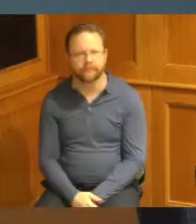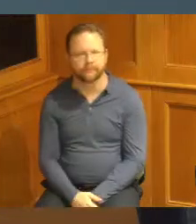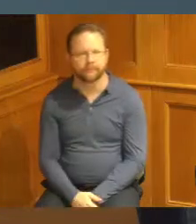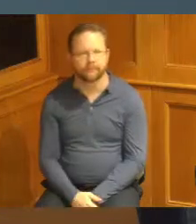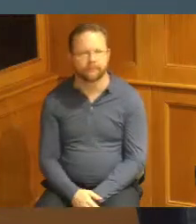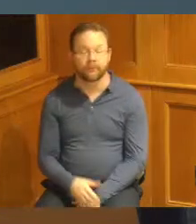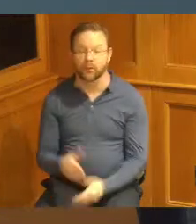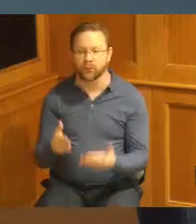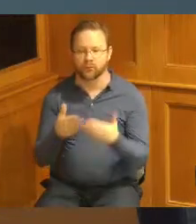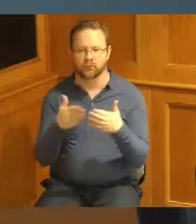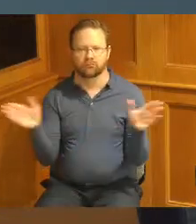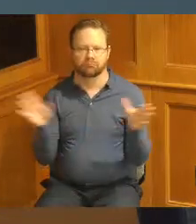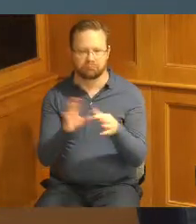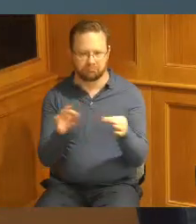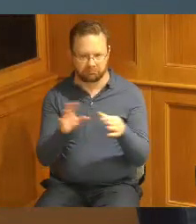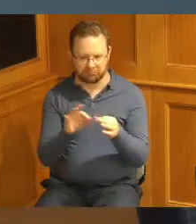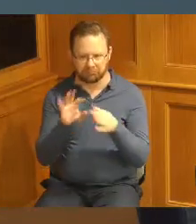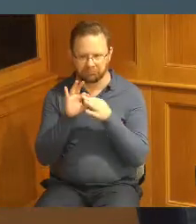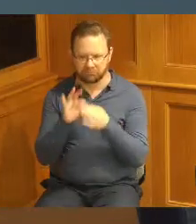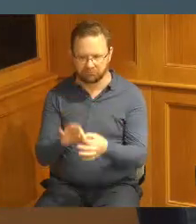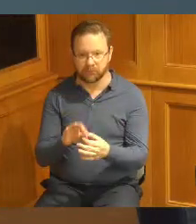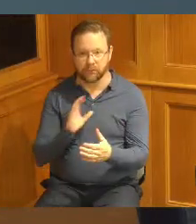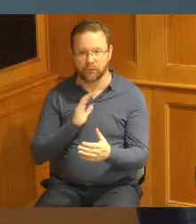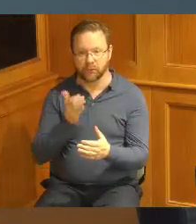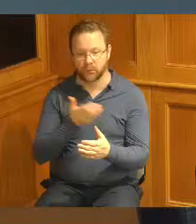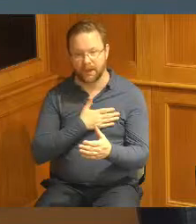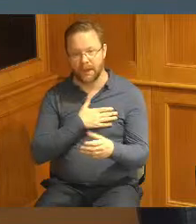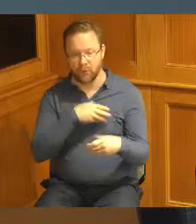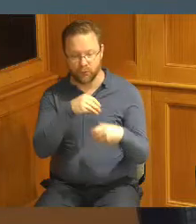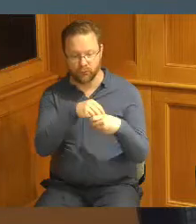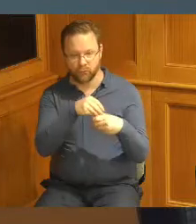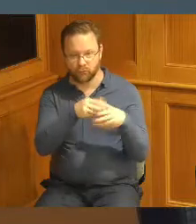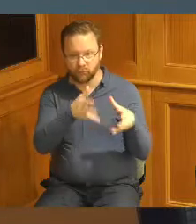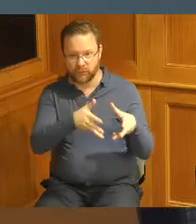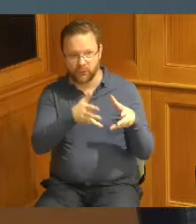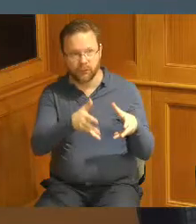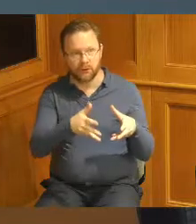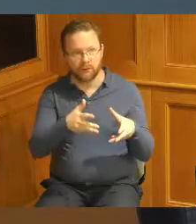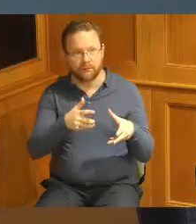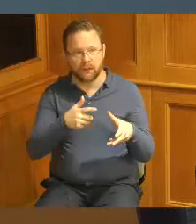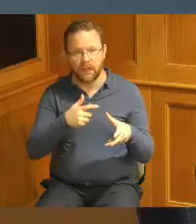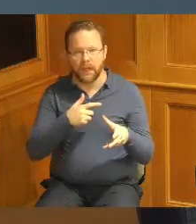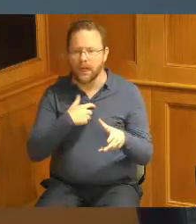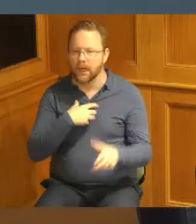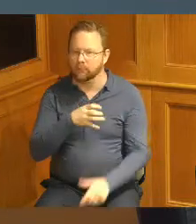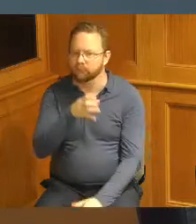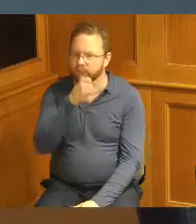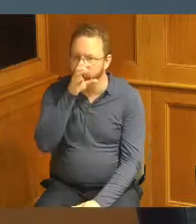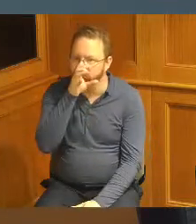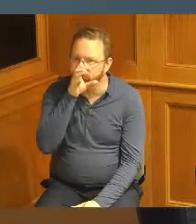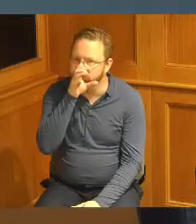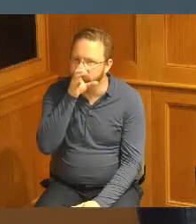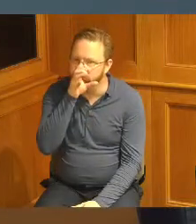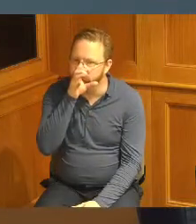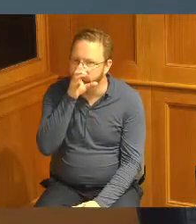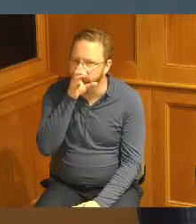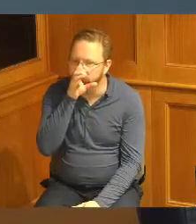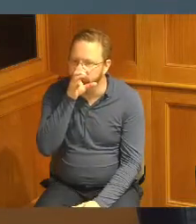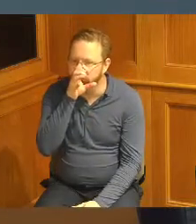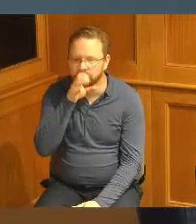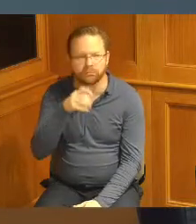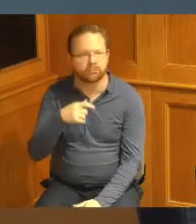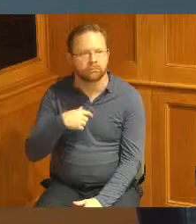just say a general statement as it relates to our reserve and our general budget. I am just a stickler about